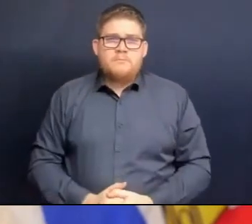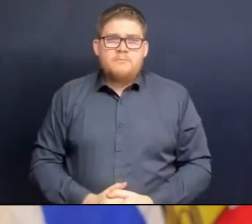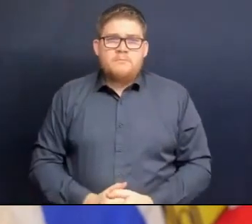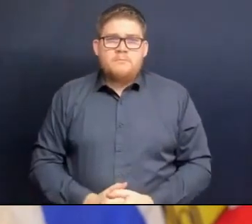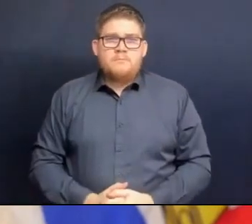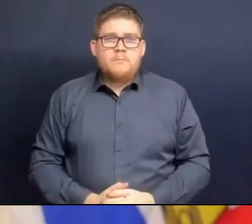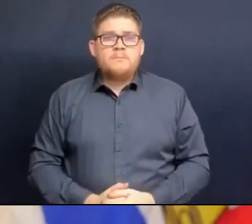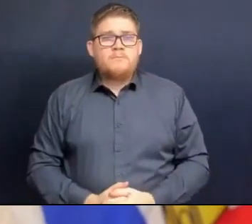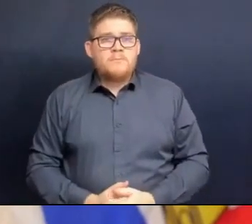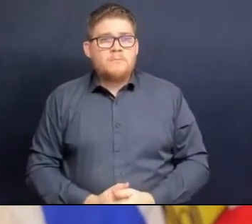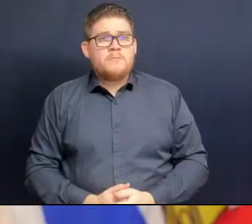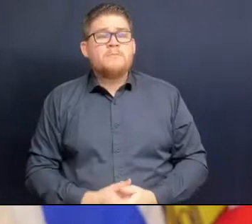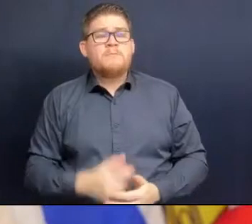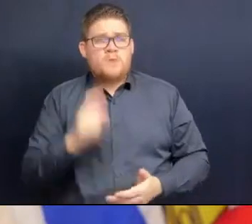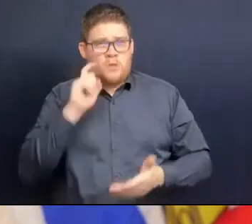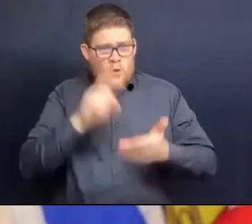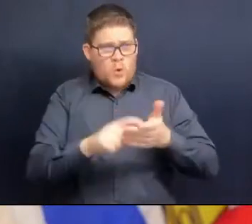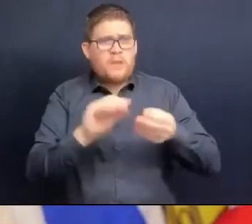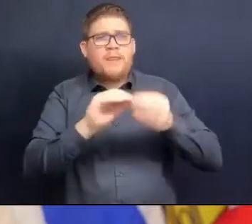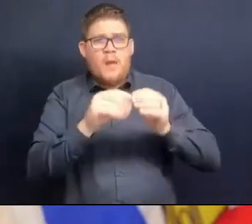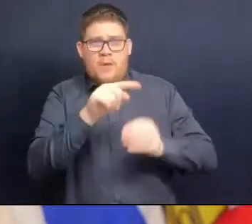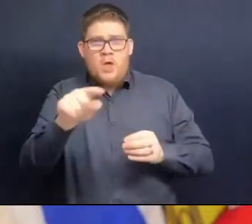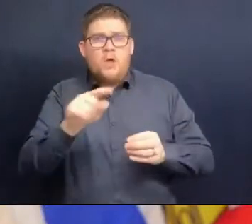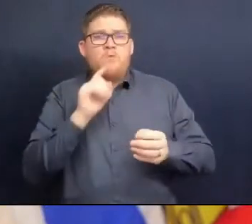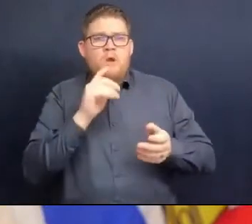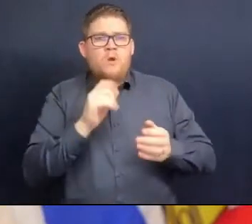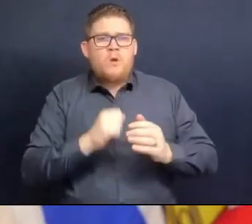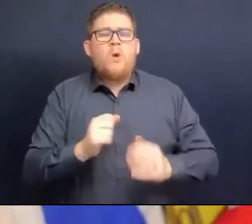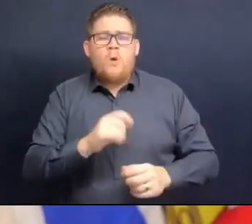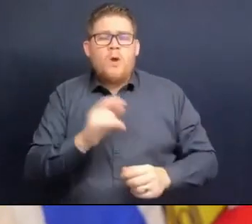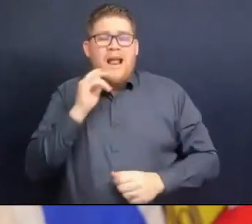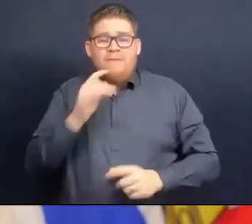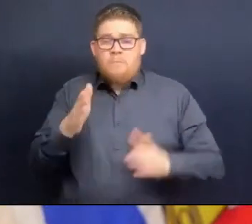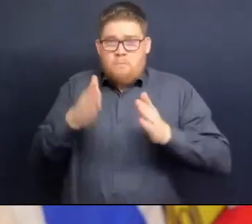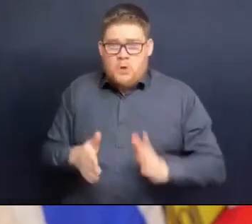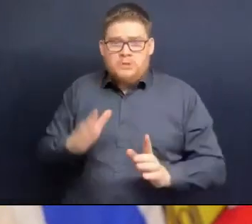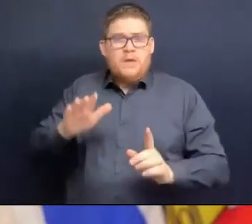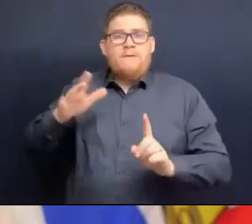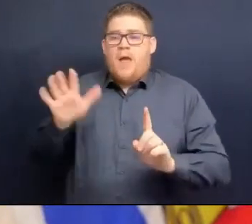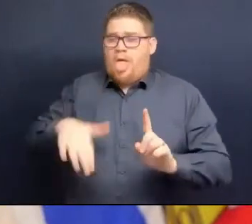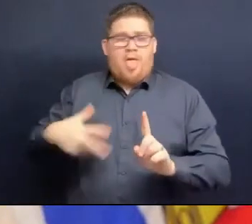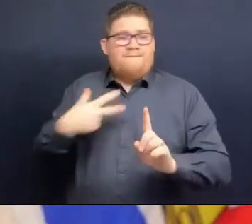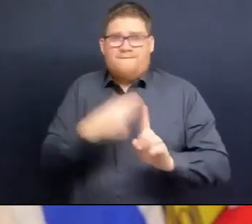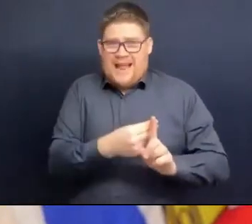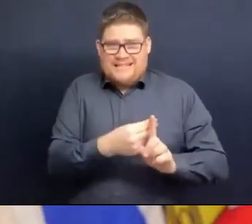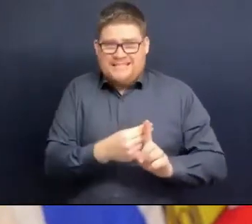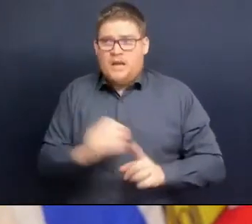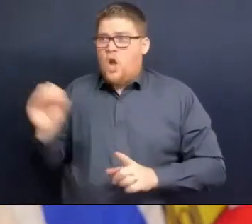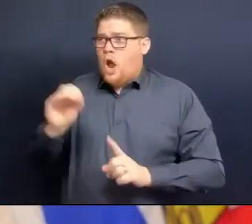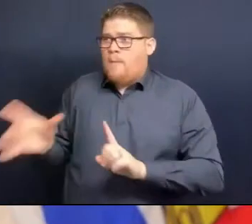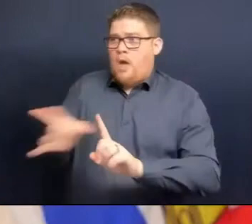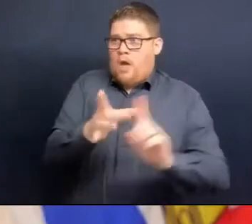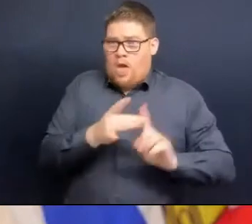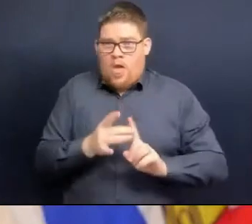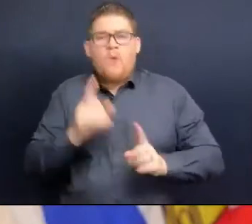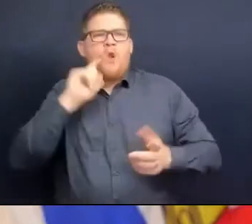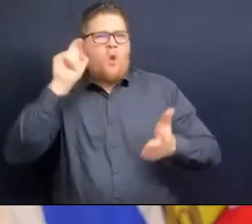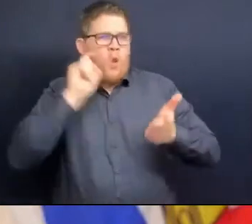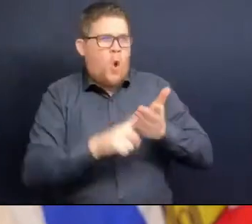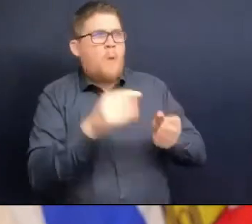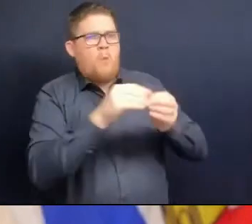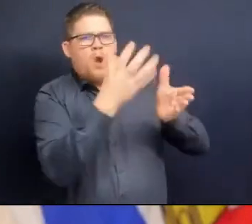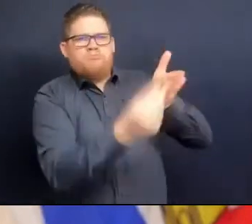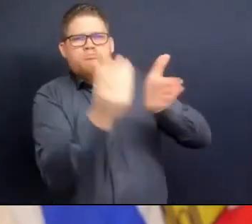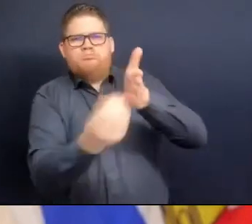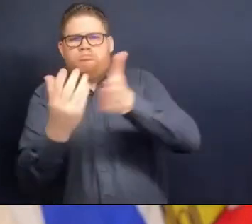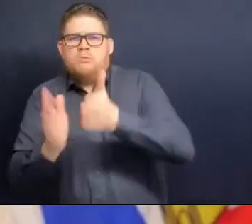people dying, even though the rate of death from the Omicron infection is so much lower